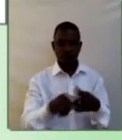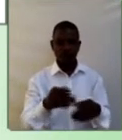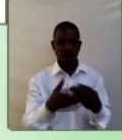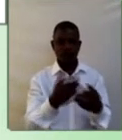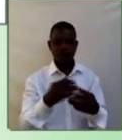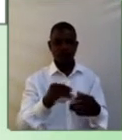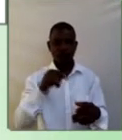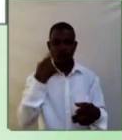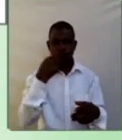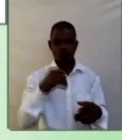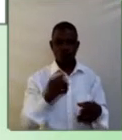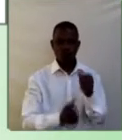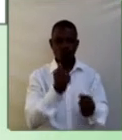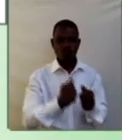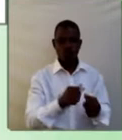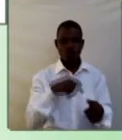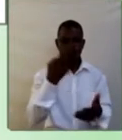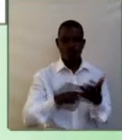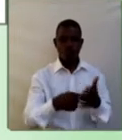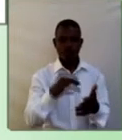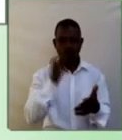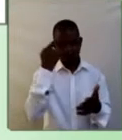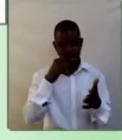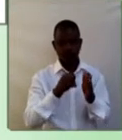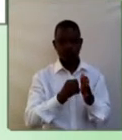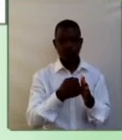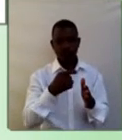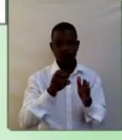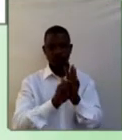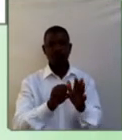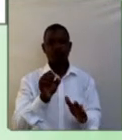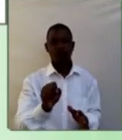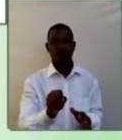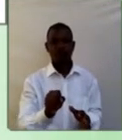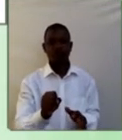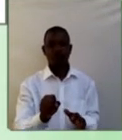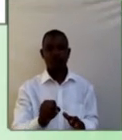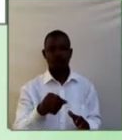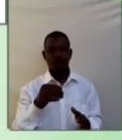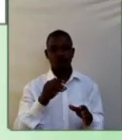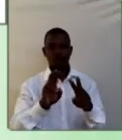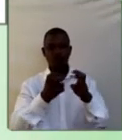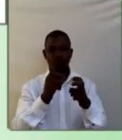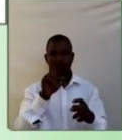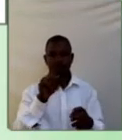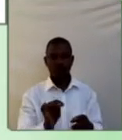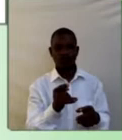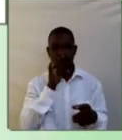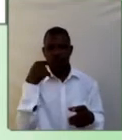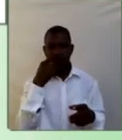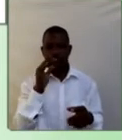forms who, which, what, etc. Examples: subjective,